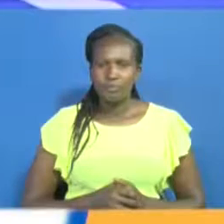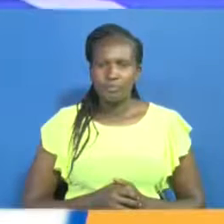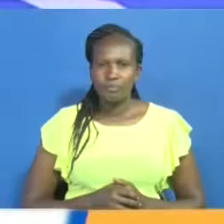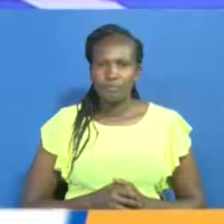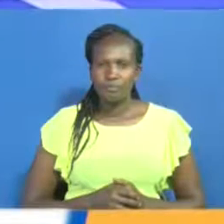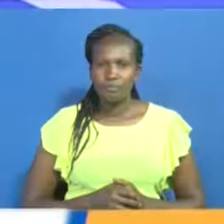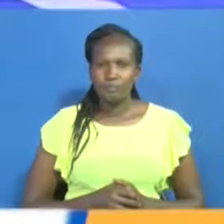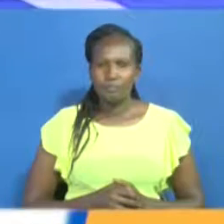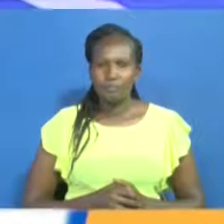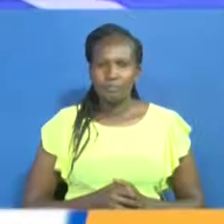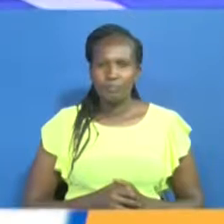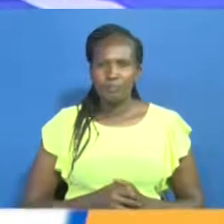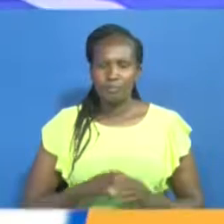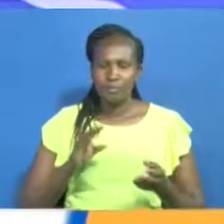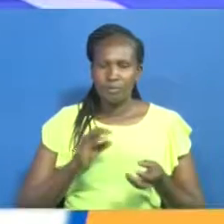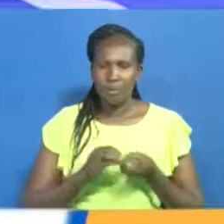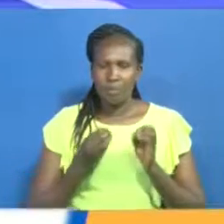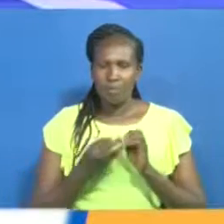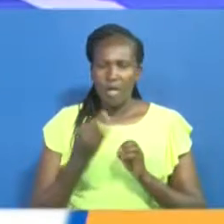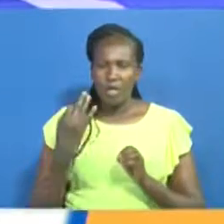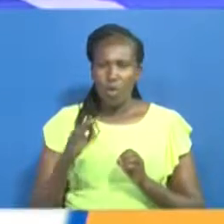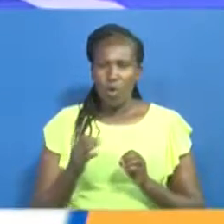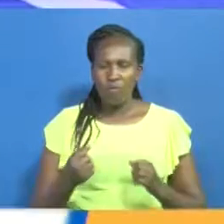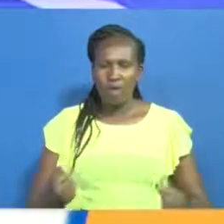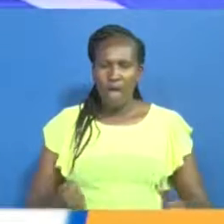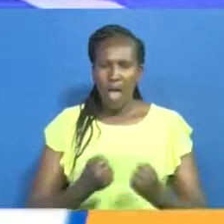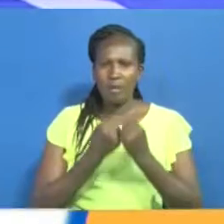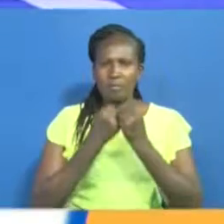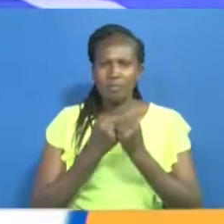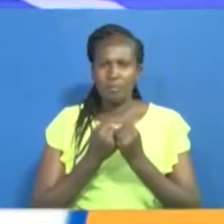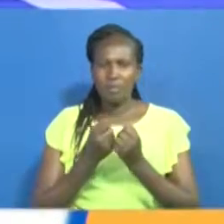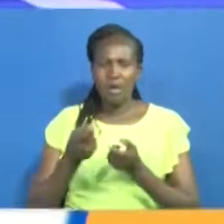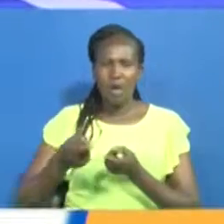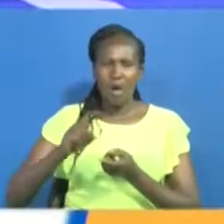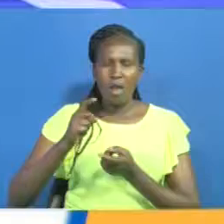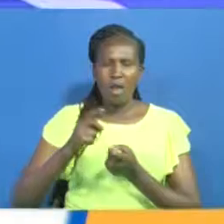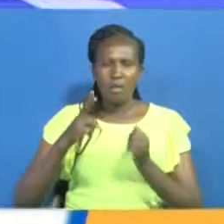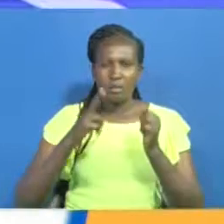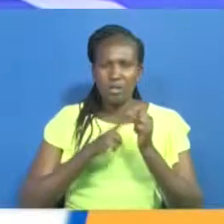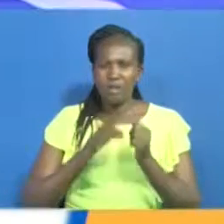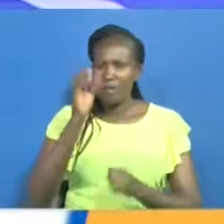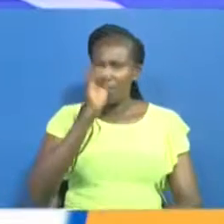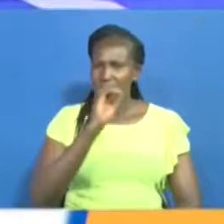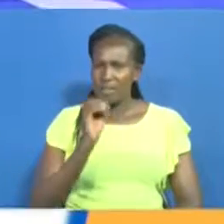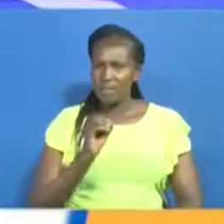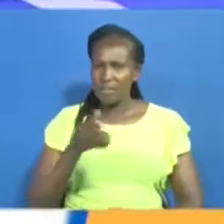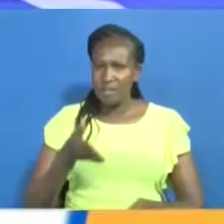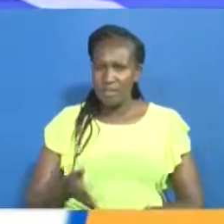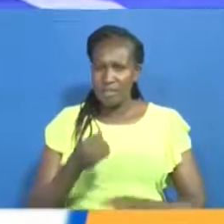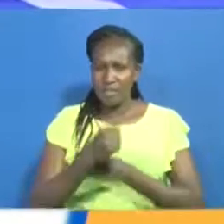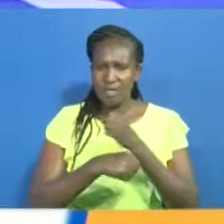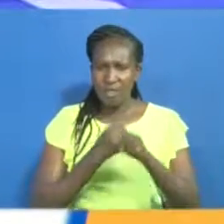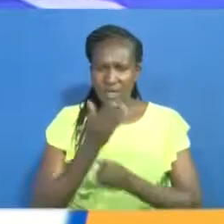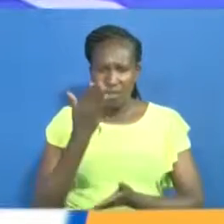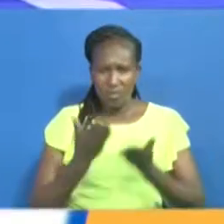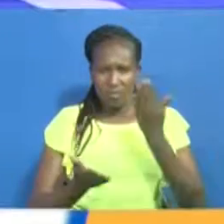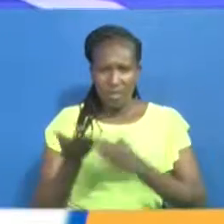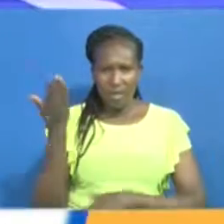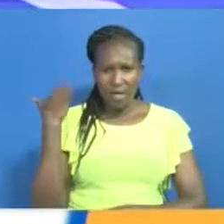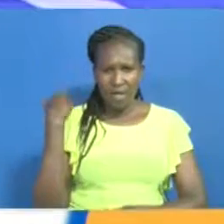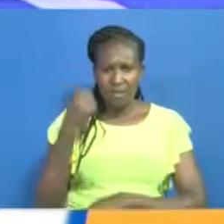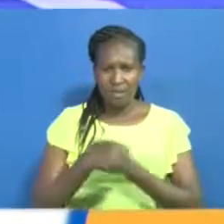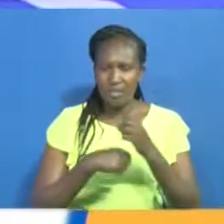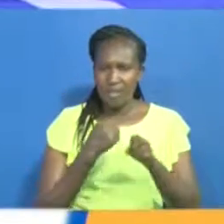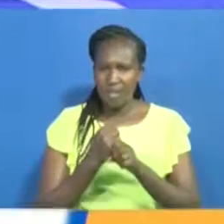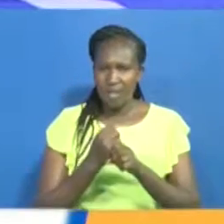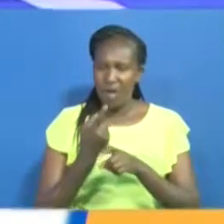Na idadi ya ajali nchini imeongezeka kwa asilimia 7 mwaka huu ikilinganishwa na mwaka jana. Haya